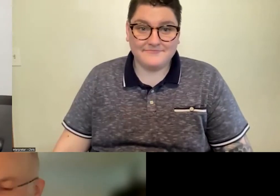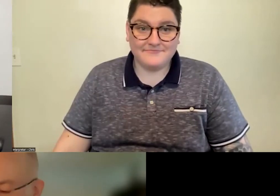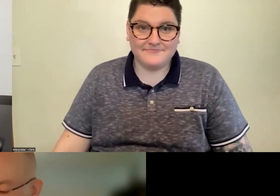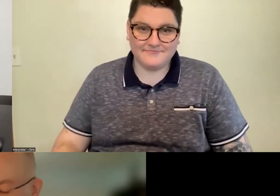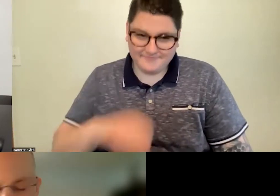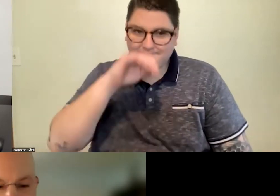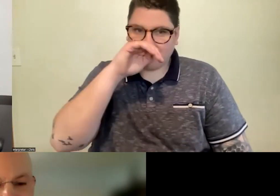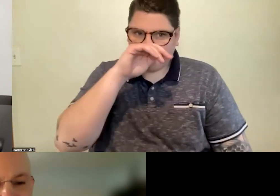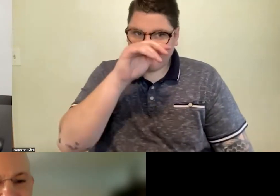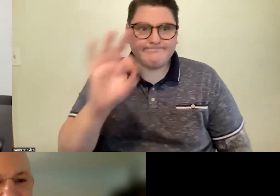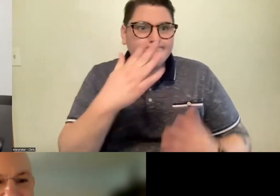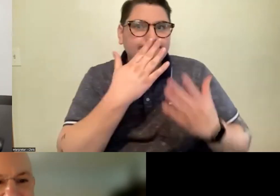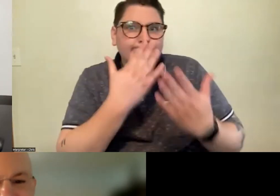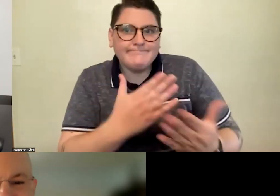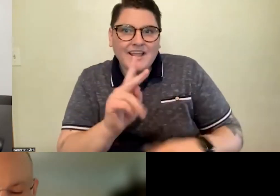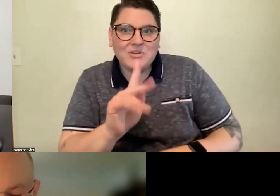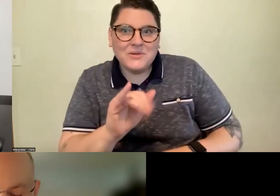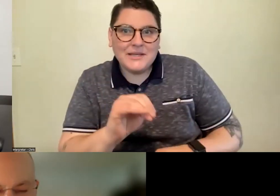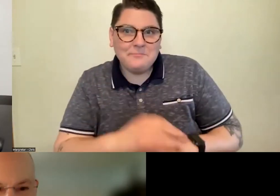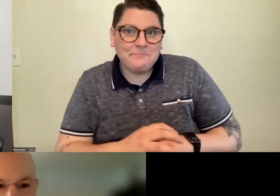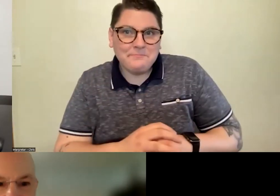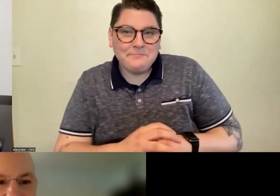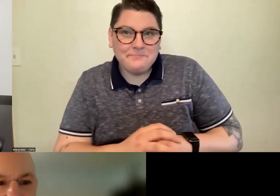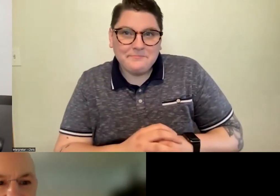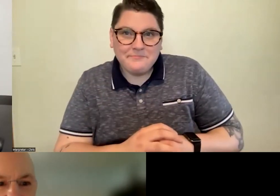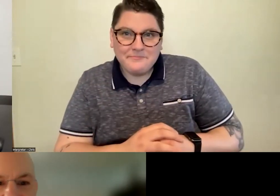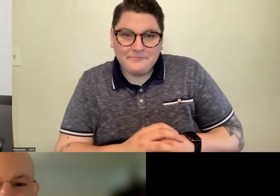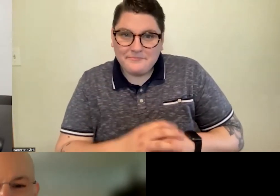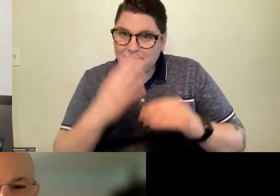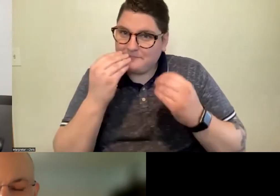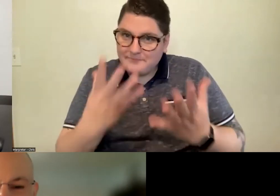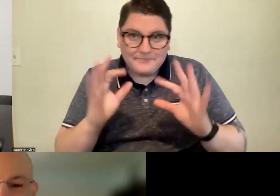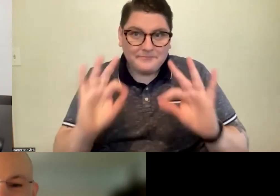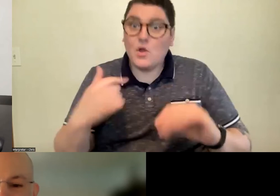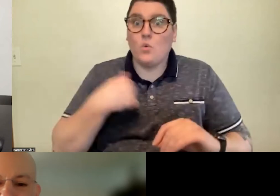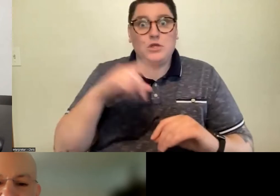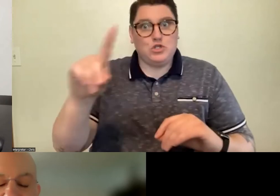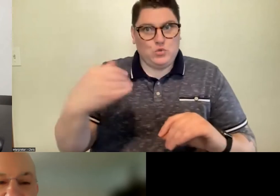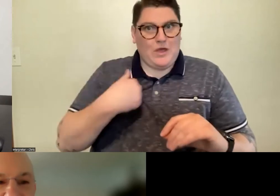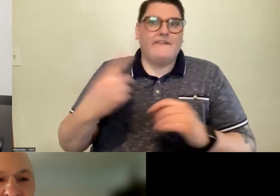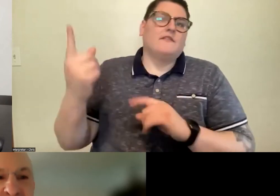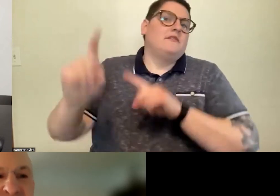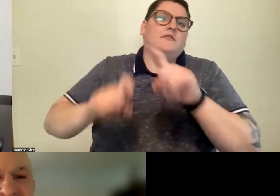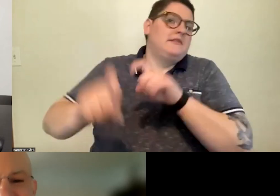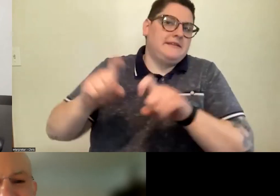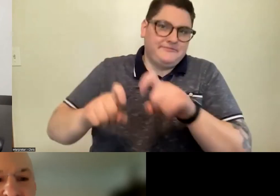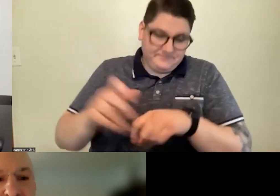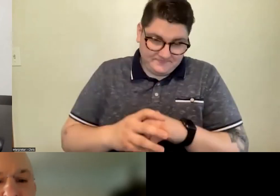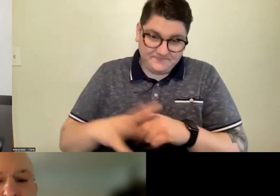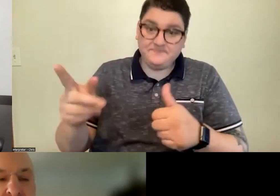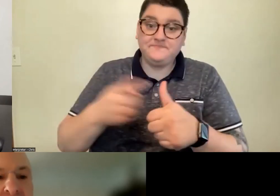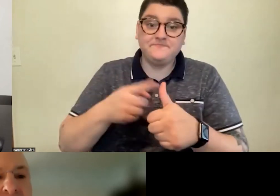Thanks, Kim. All right, very good. So we do have questions. The first question